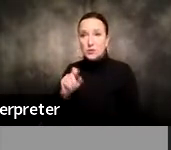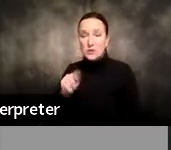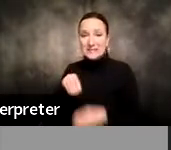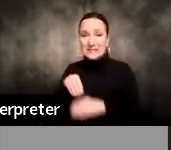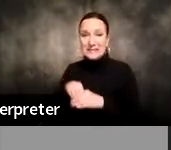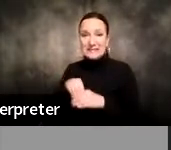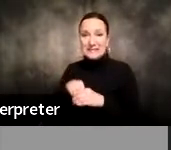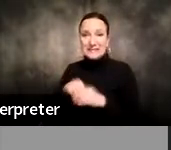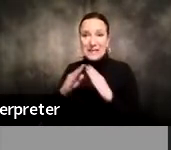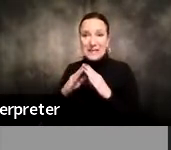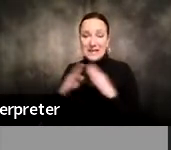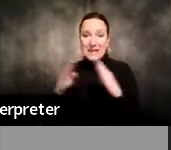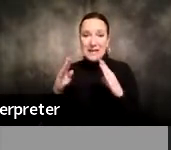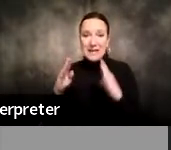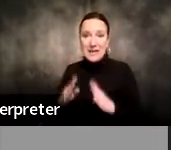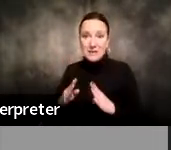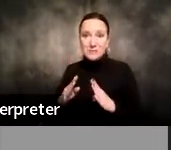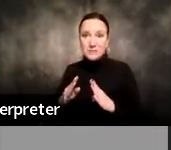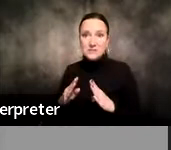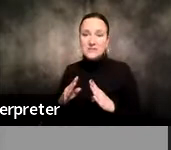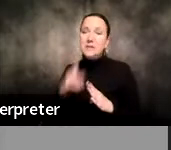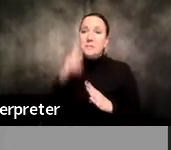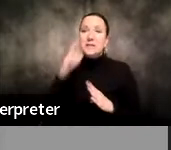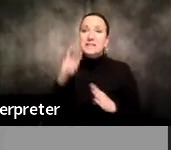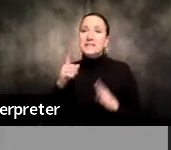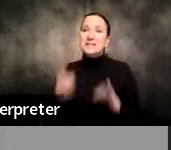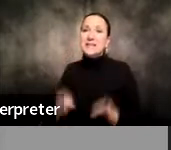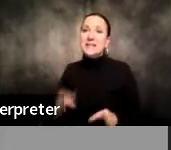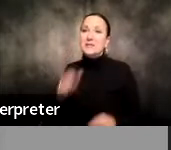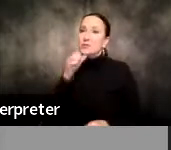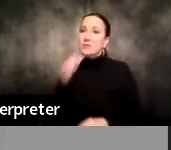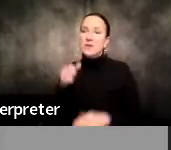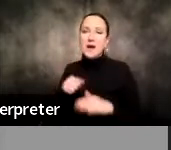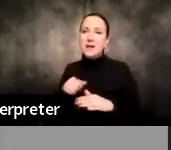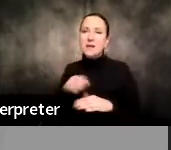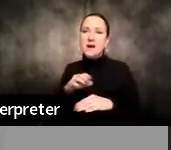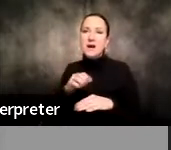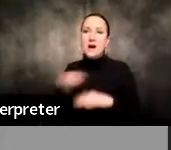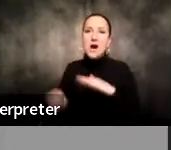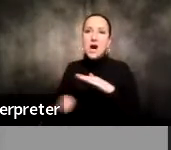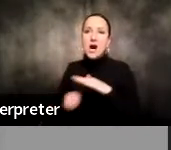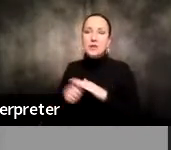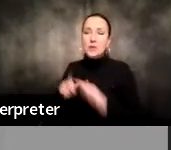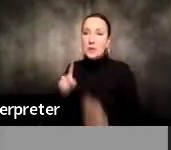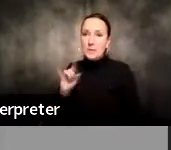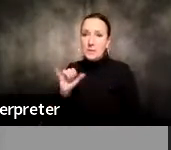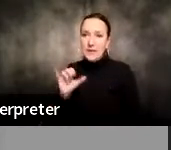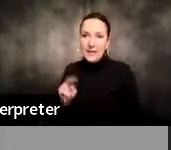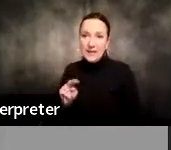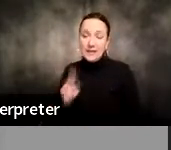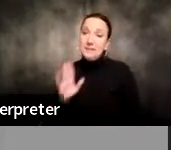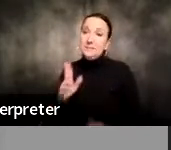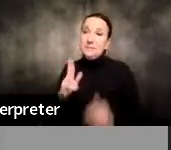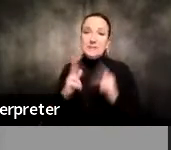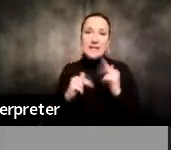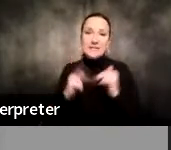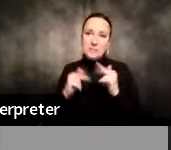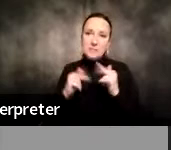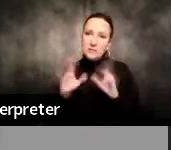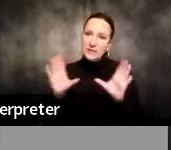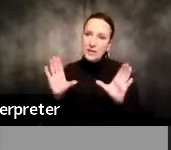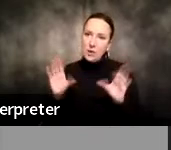stemmed from that decision to not underpin. Yes. And I'm not going to get into that. It's a building code issue, and it's not related to zoning.